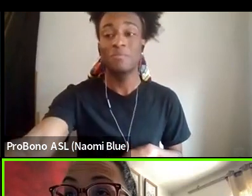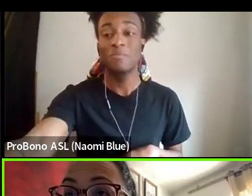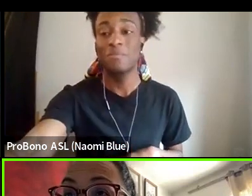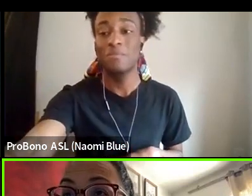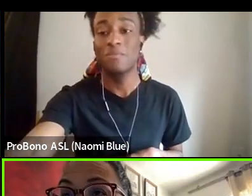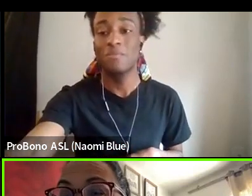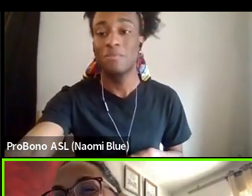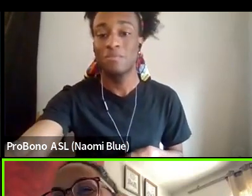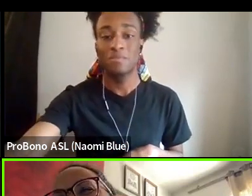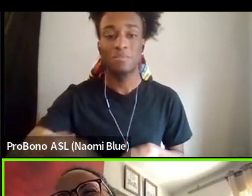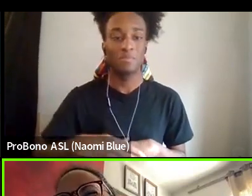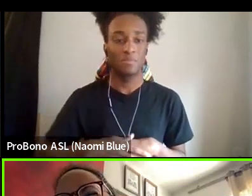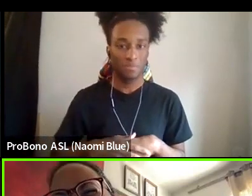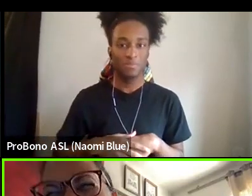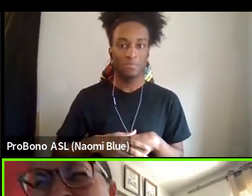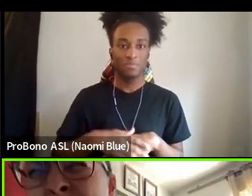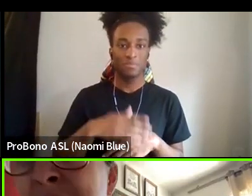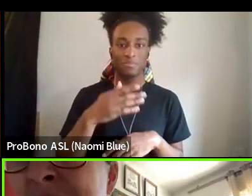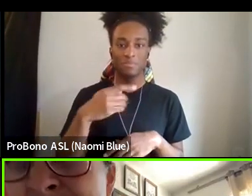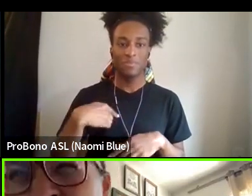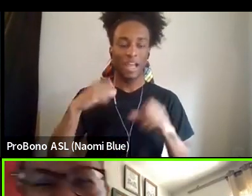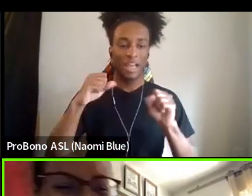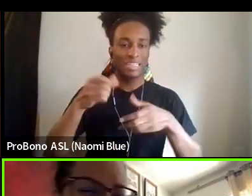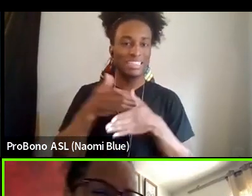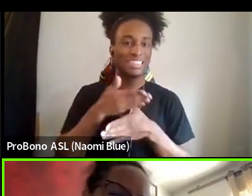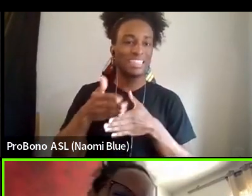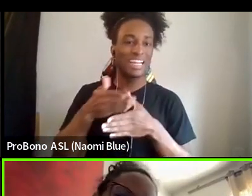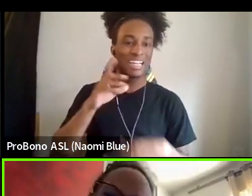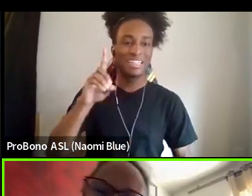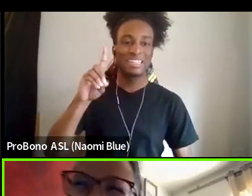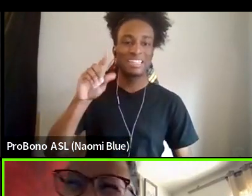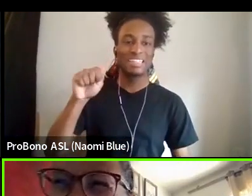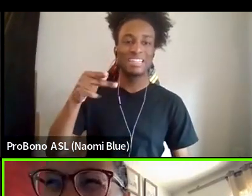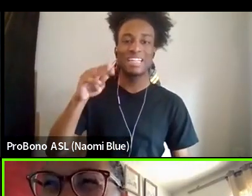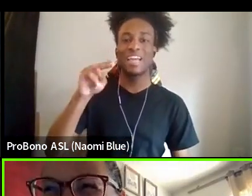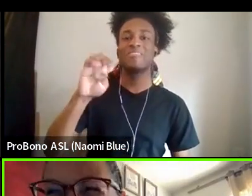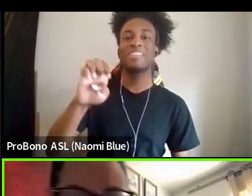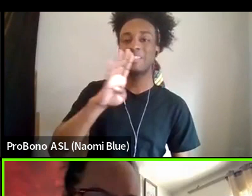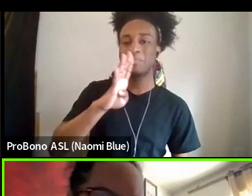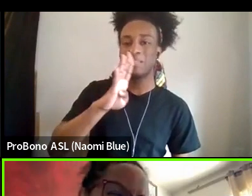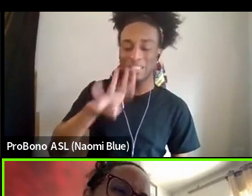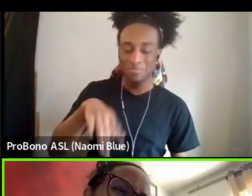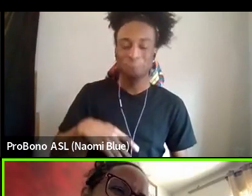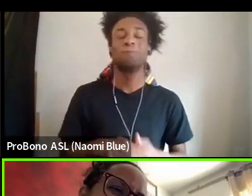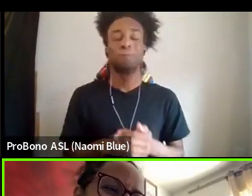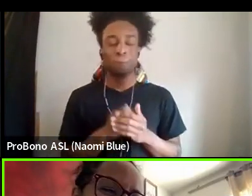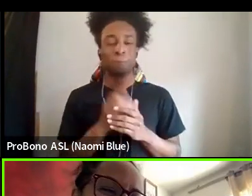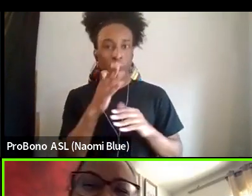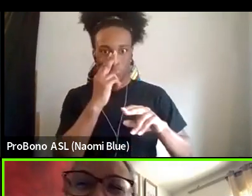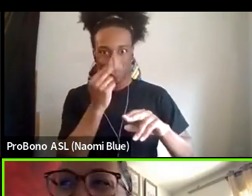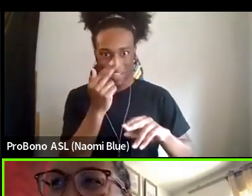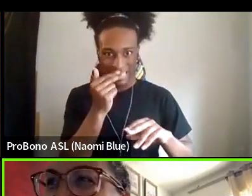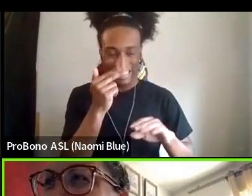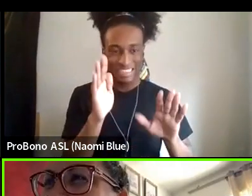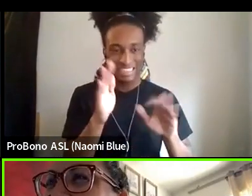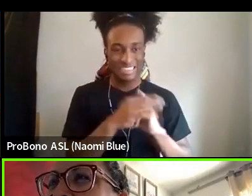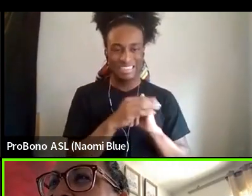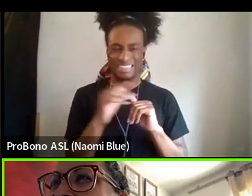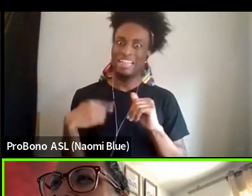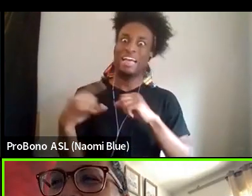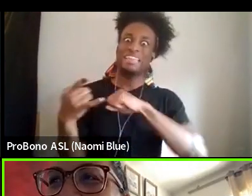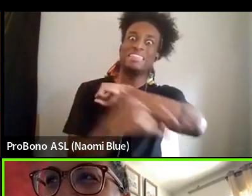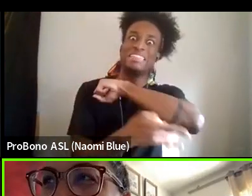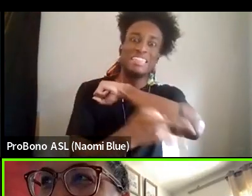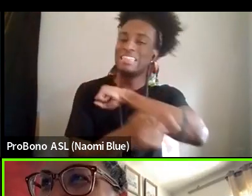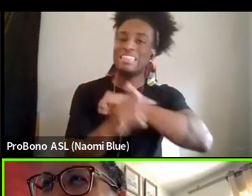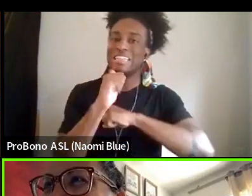I can share. I wrote a scene, and I rarely ever write. All right. That's really funny. And I cheated. Instead of four